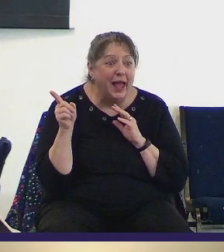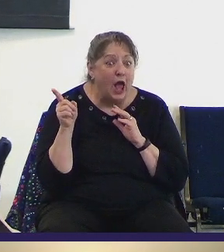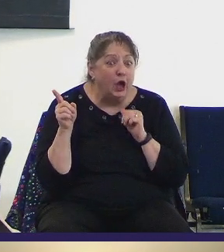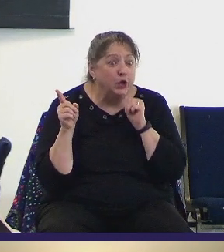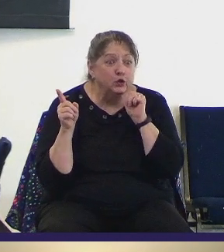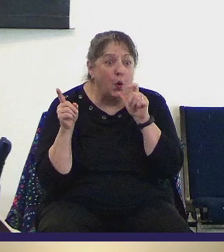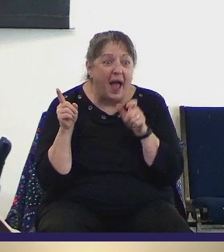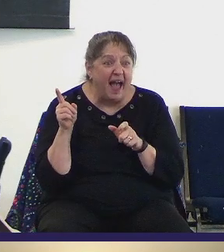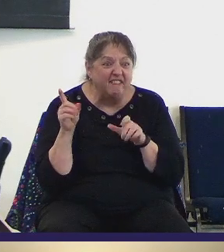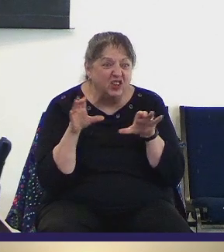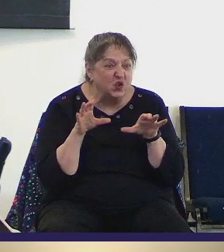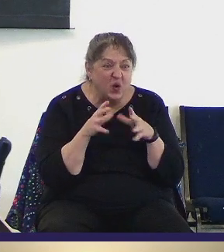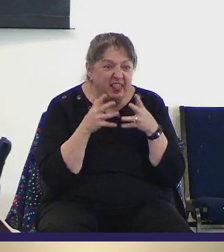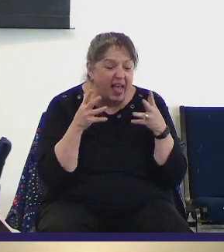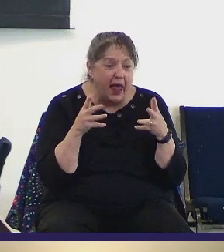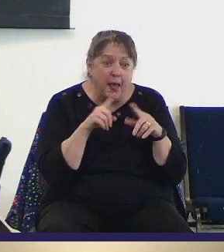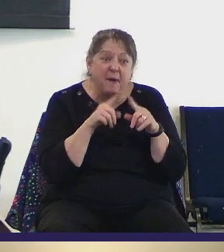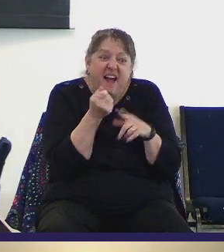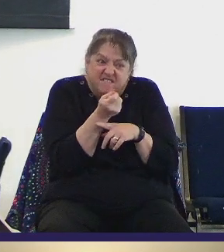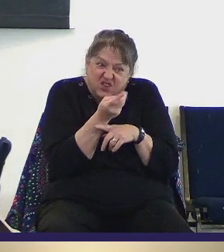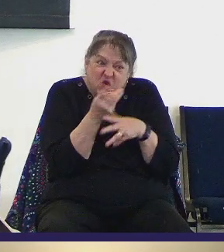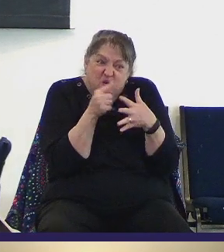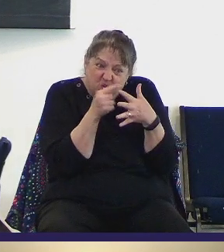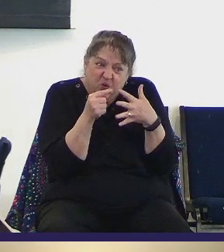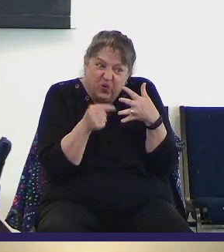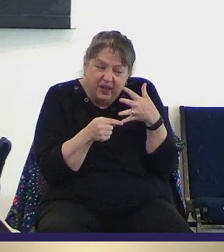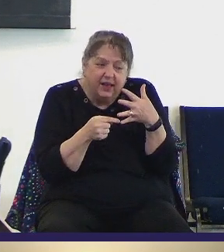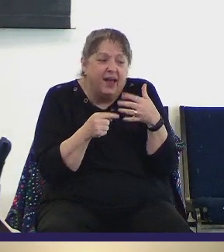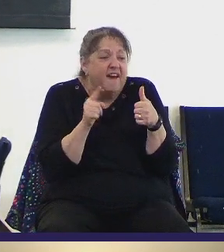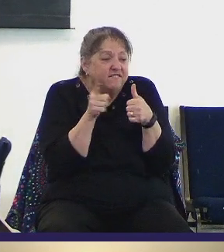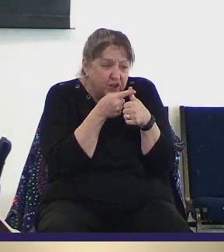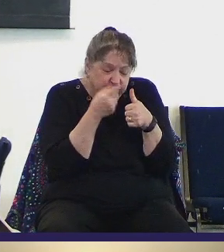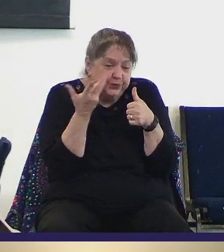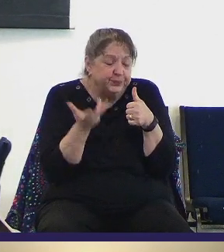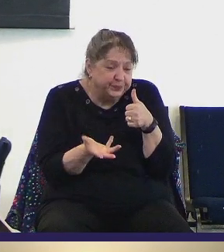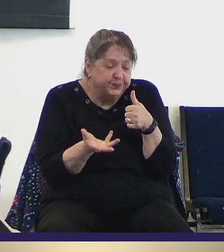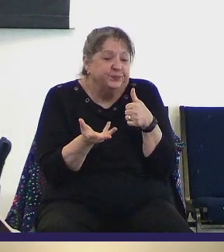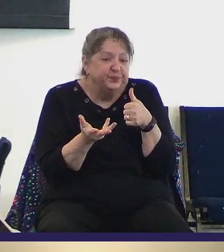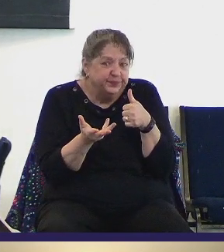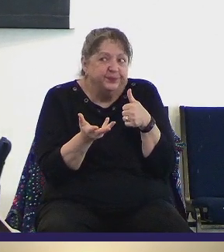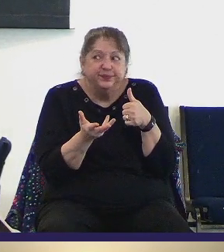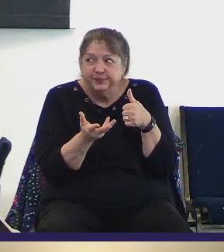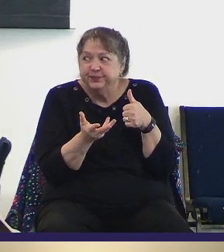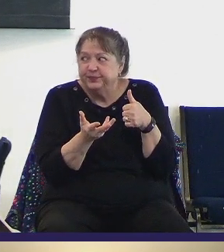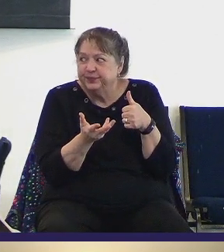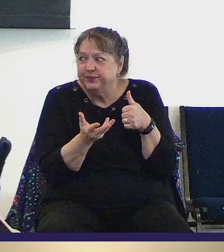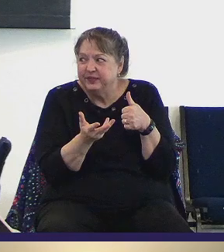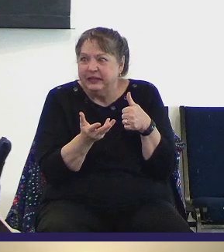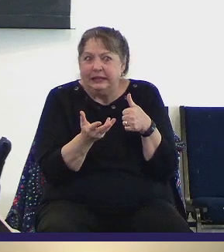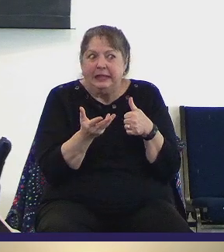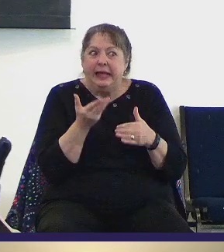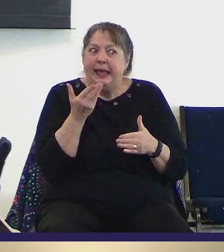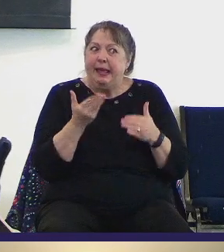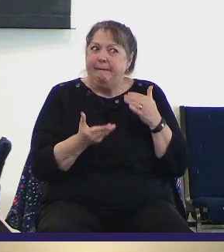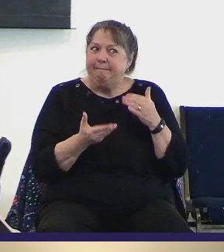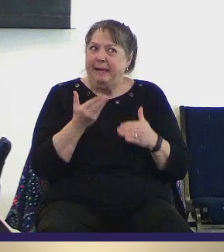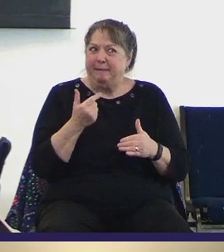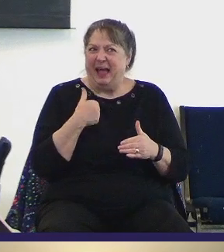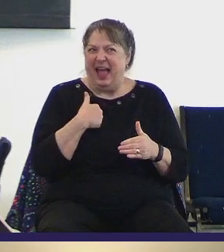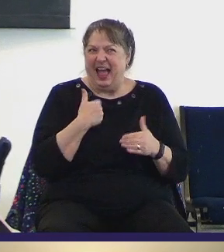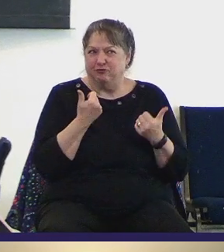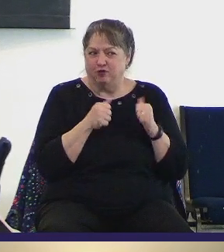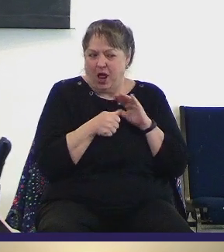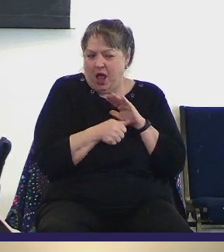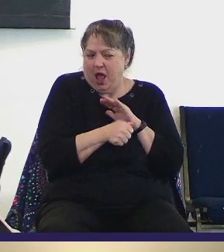You don't have to do a lot, but you have to do a couple things, okay? First of all, some of the things I do might be a little under the table,